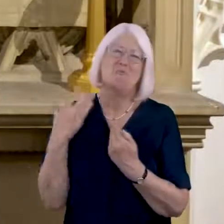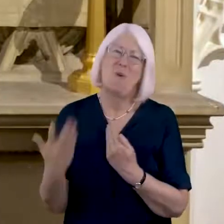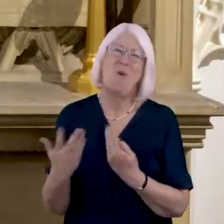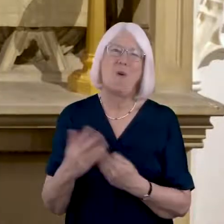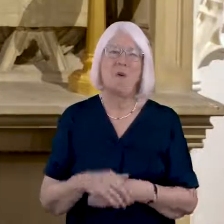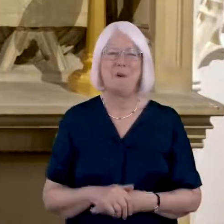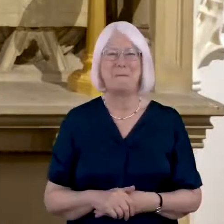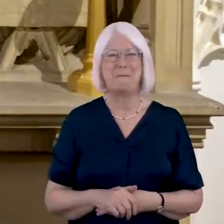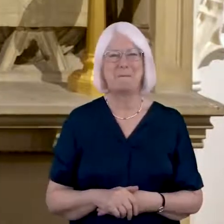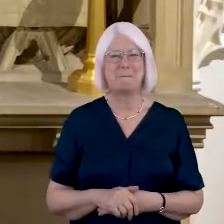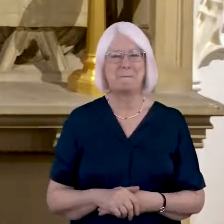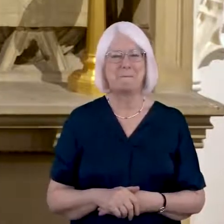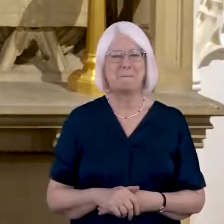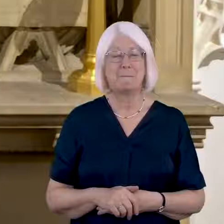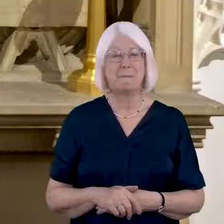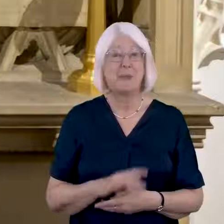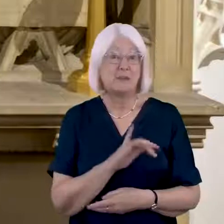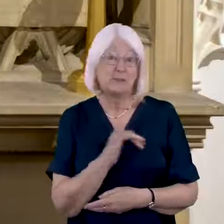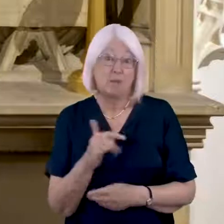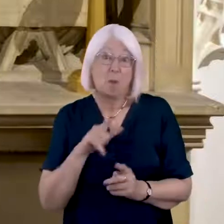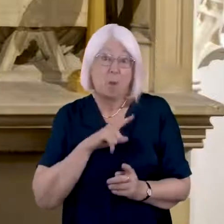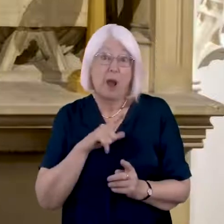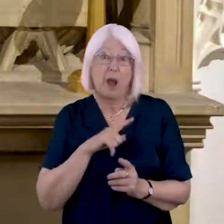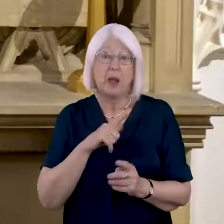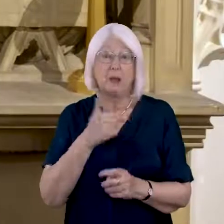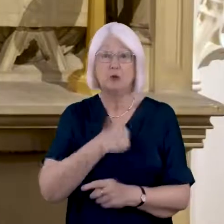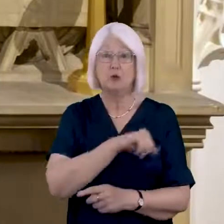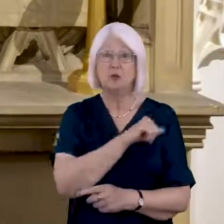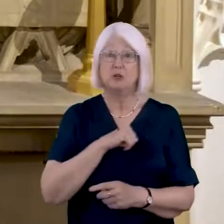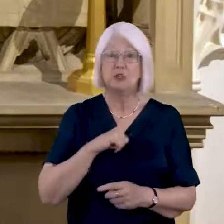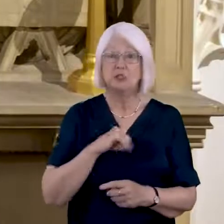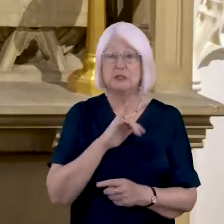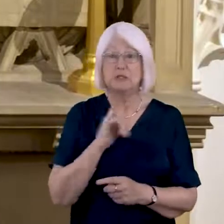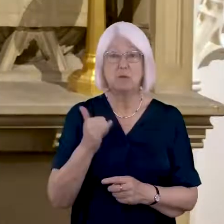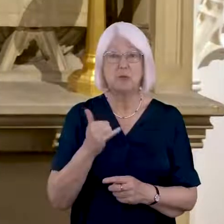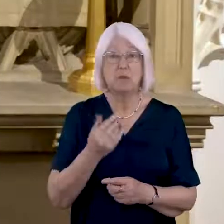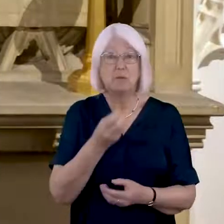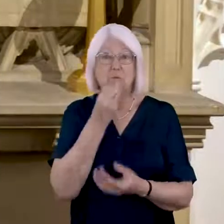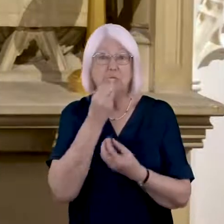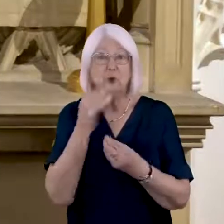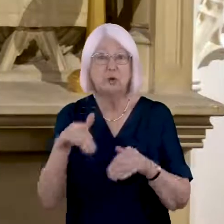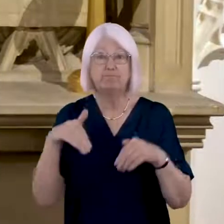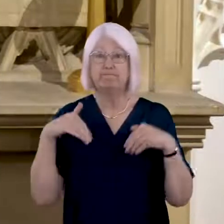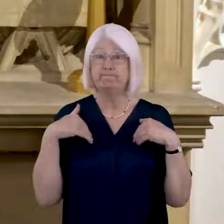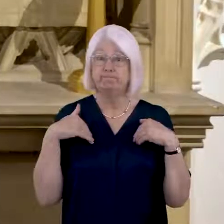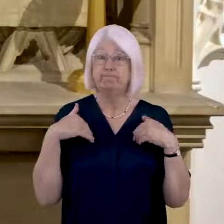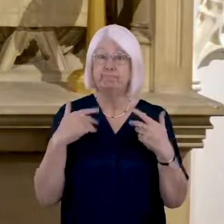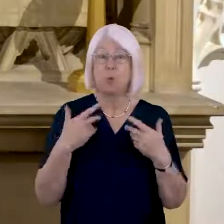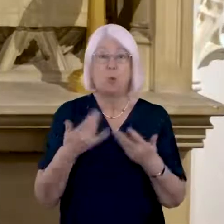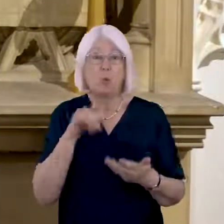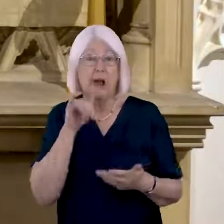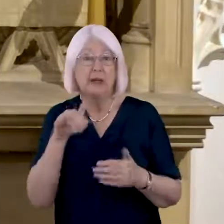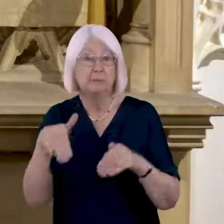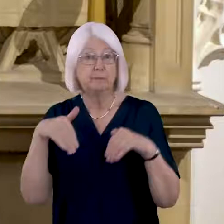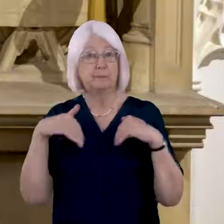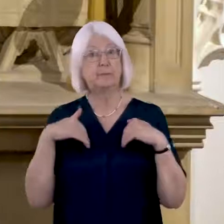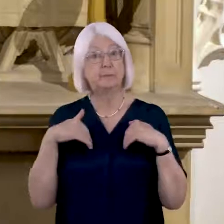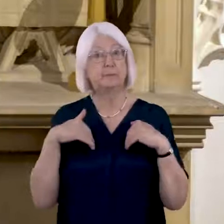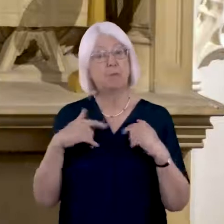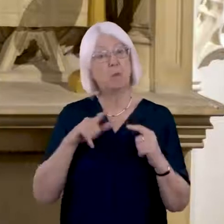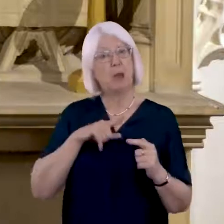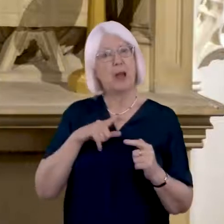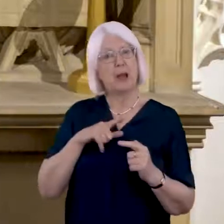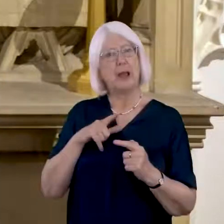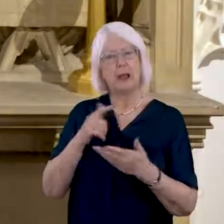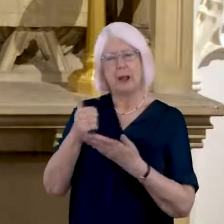Indeed, part of why Christians sometimes fast is to help us to experience God's good gifts to us in a healthy